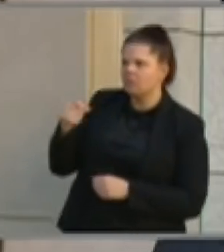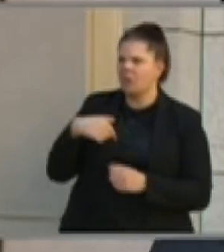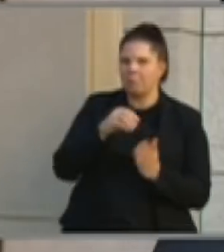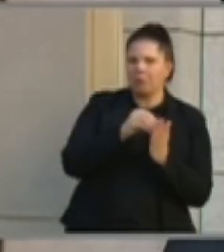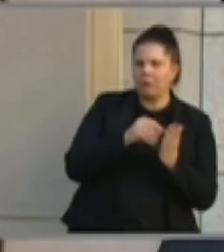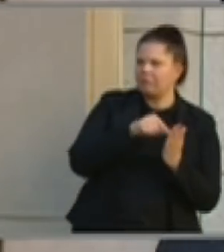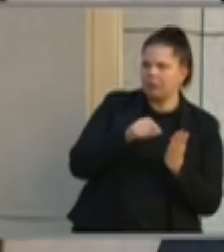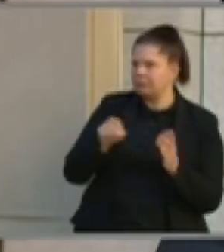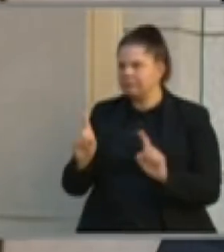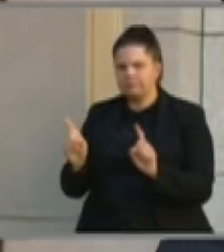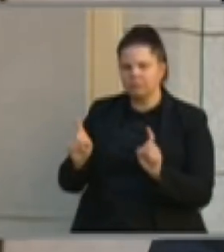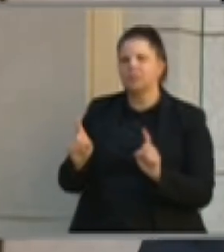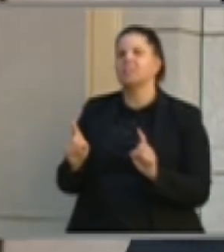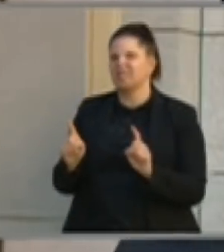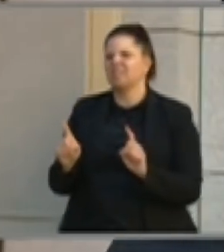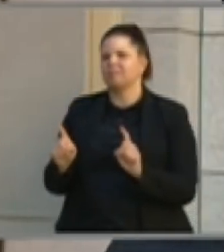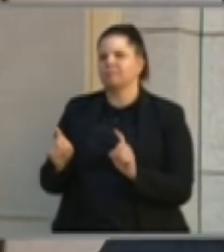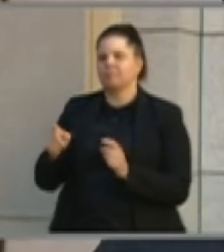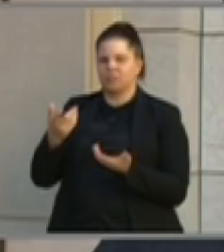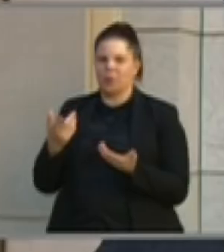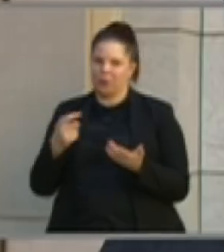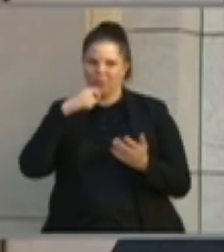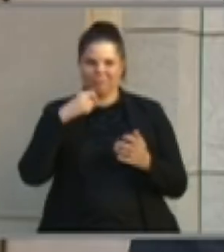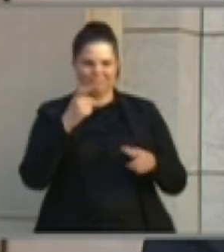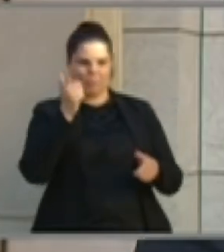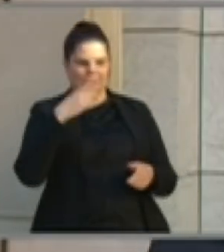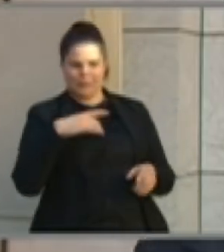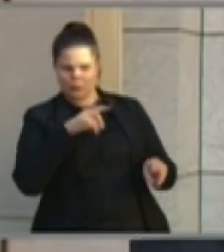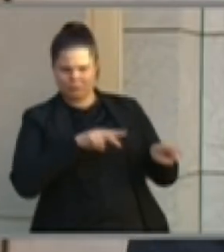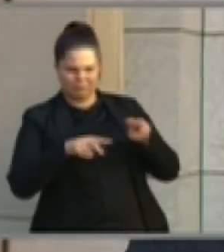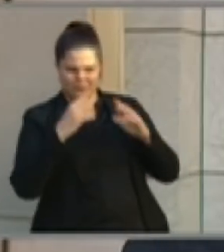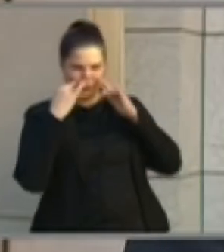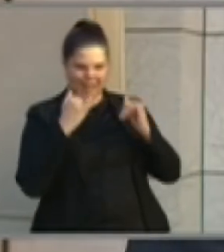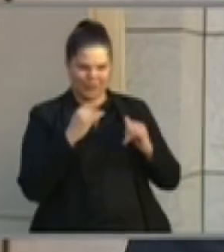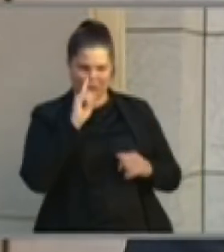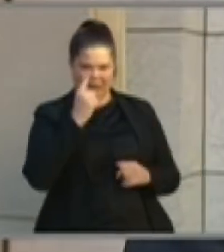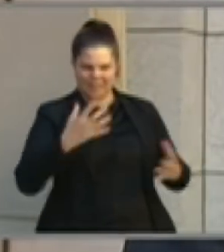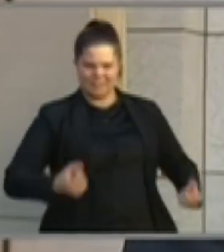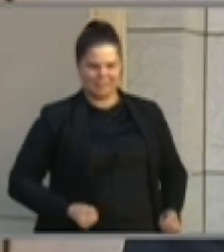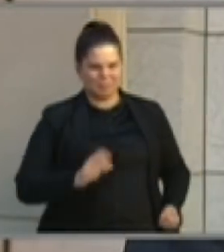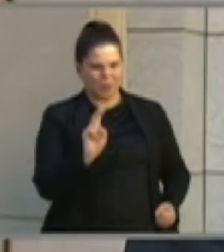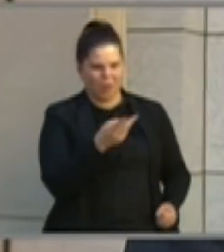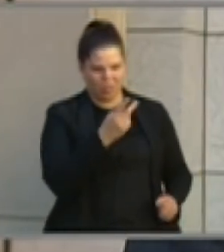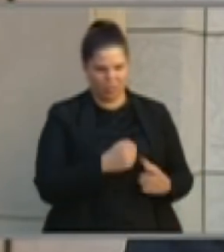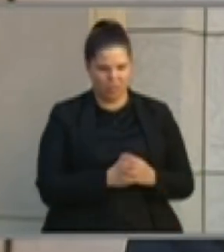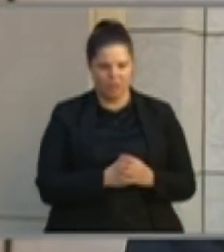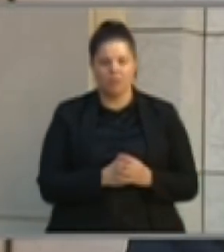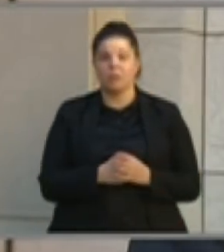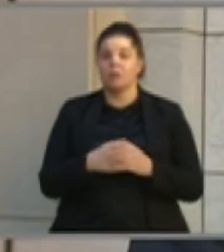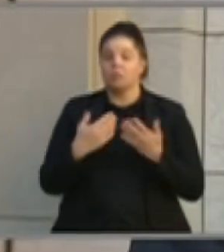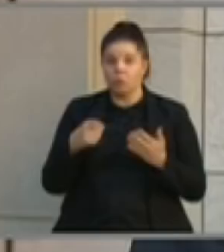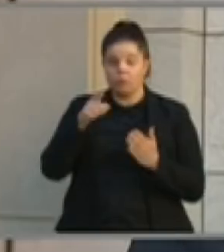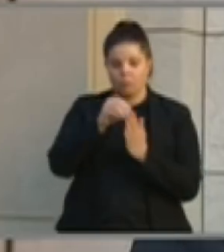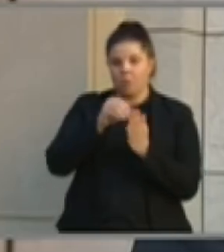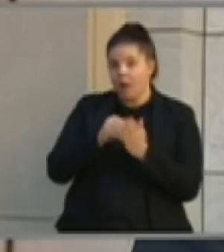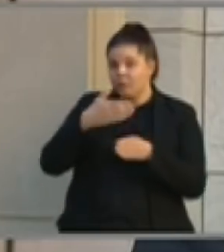not double counting on those measures. So if you have applied to JobSeeker through